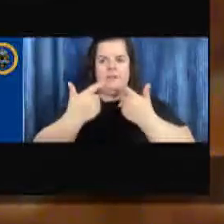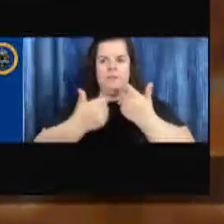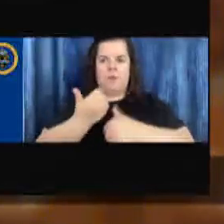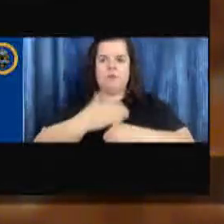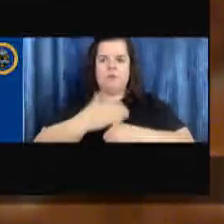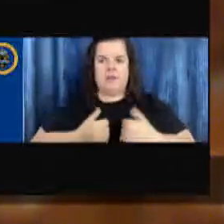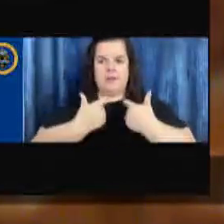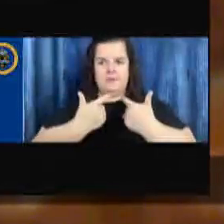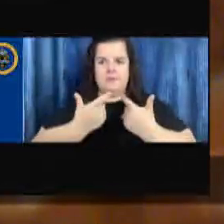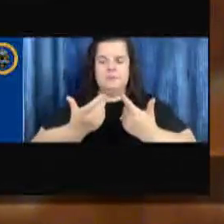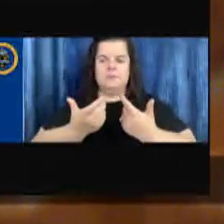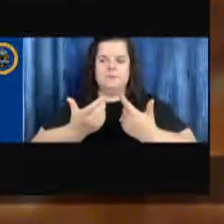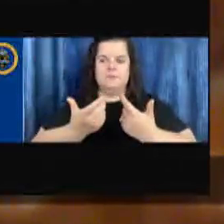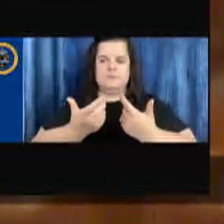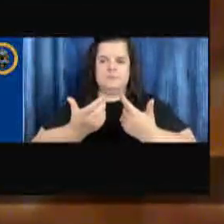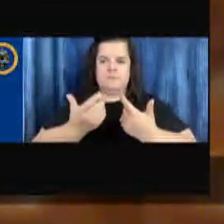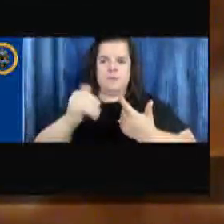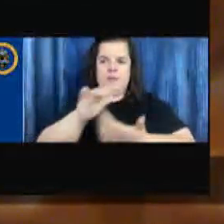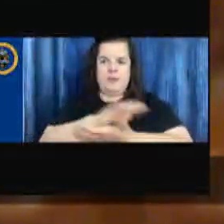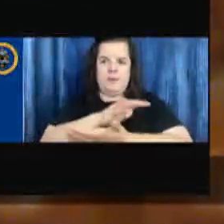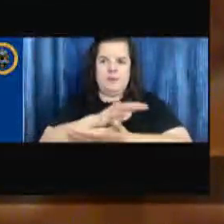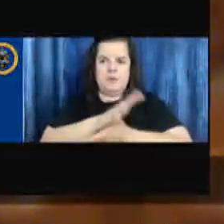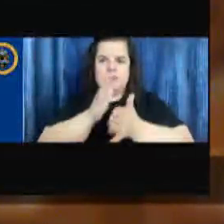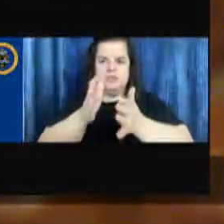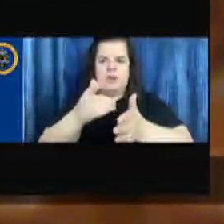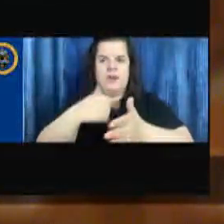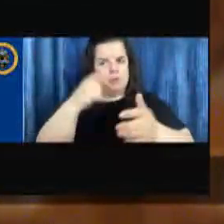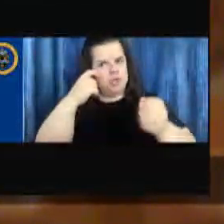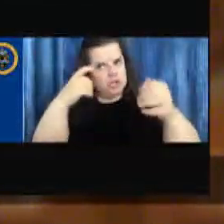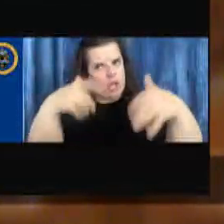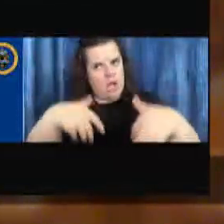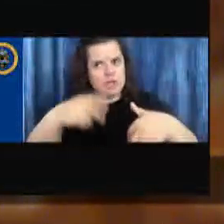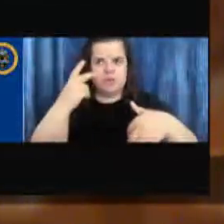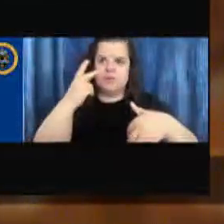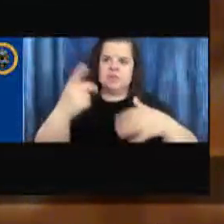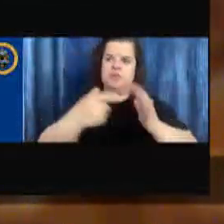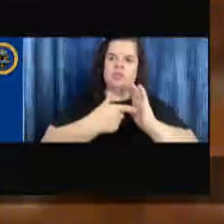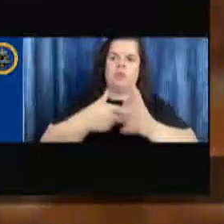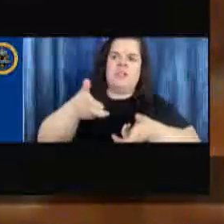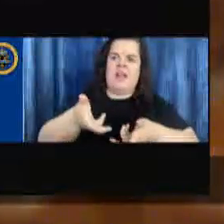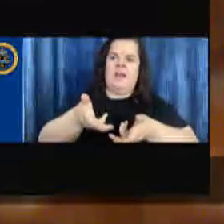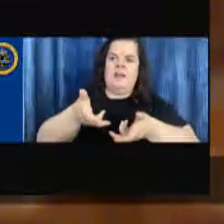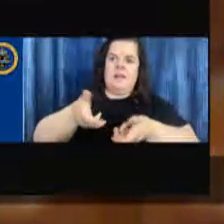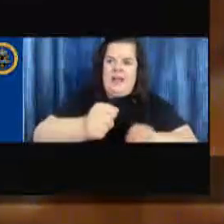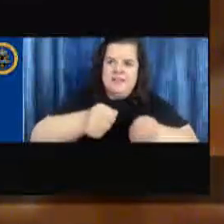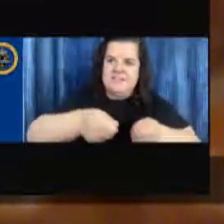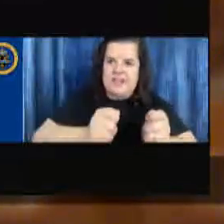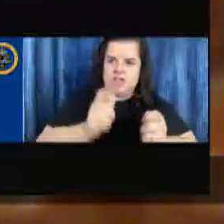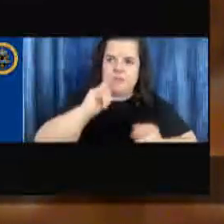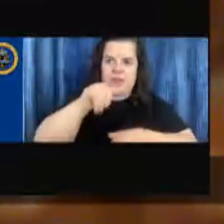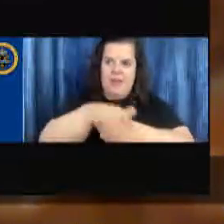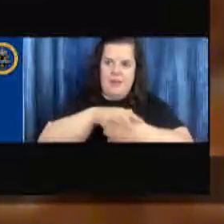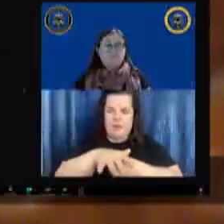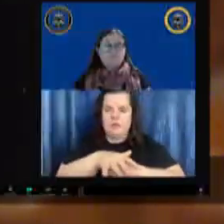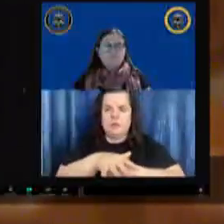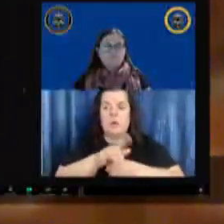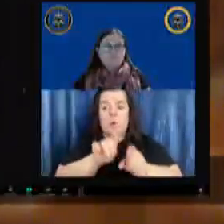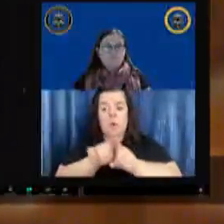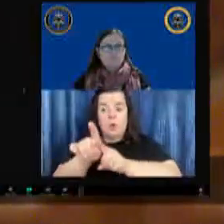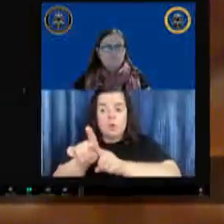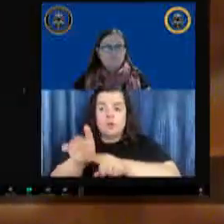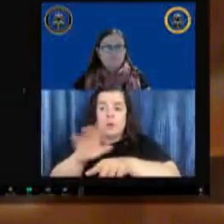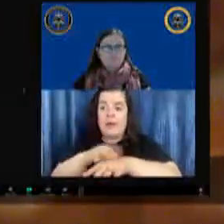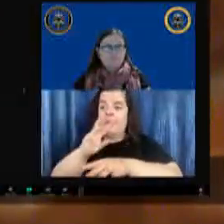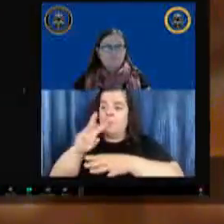And that's a paper street. And I was shocked to see that it shows excavation for that and also going along the River